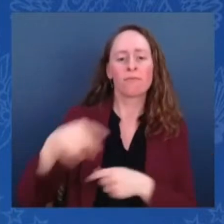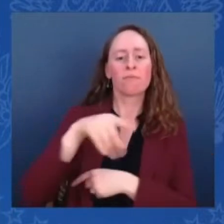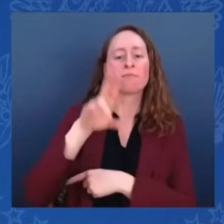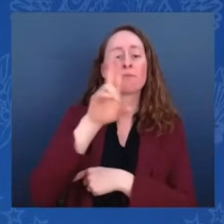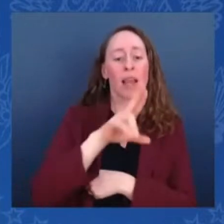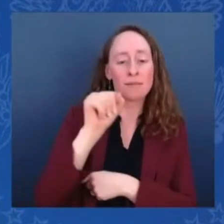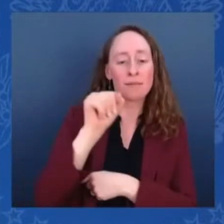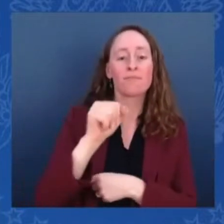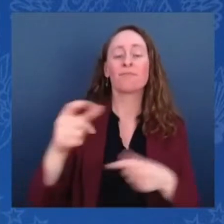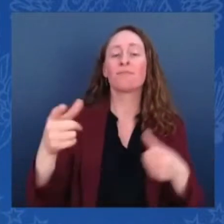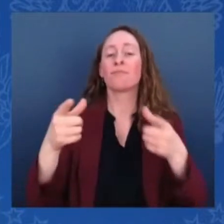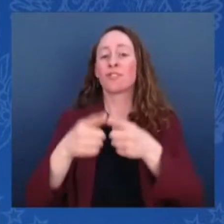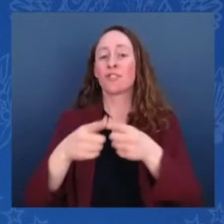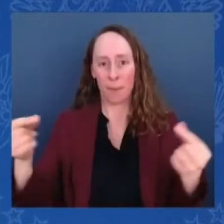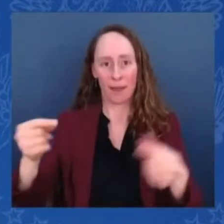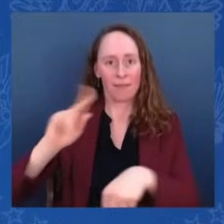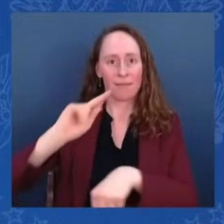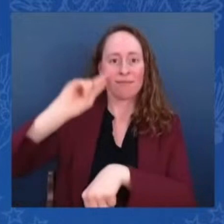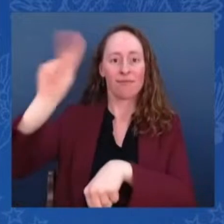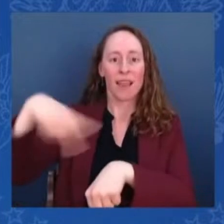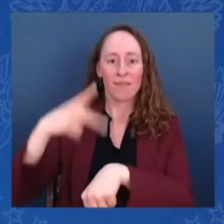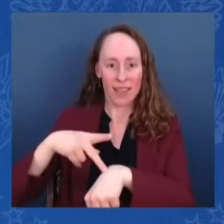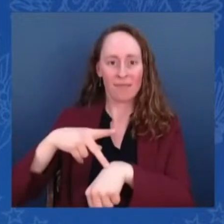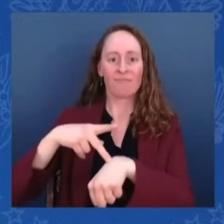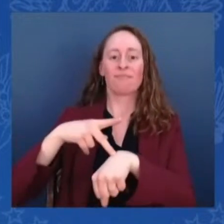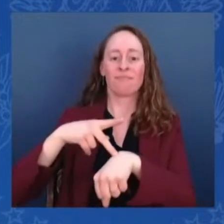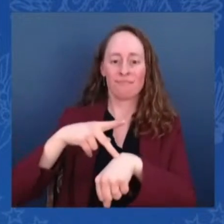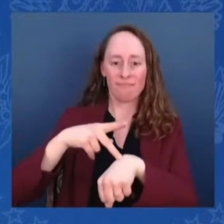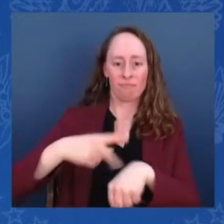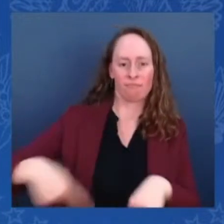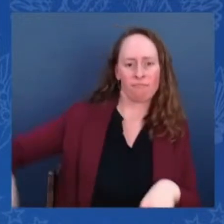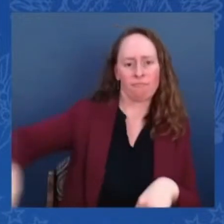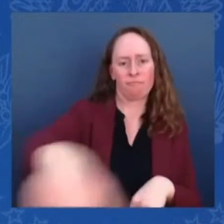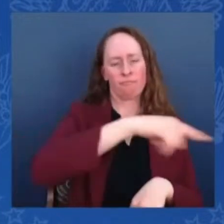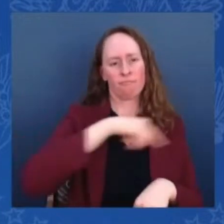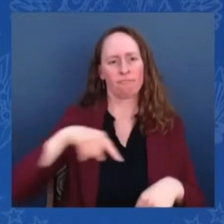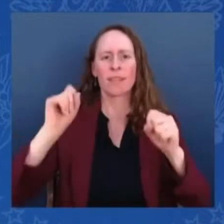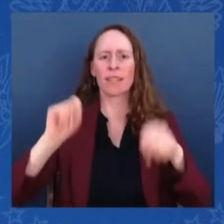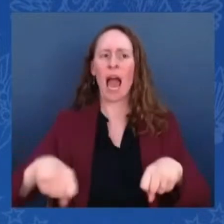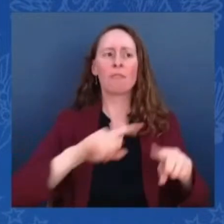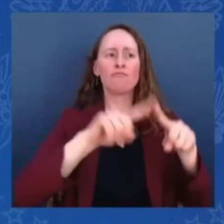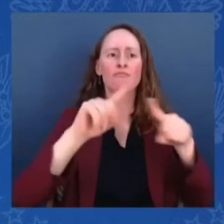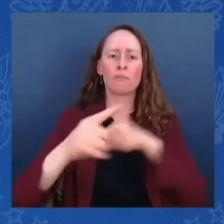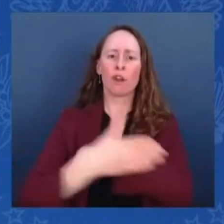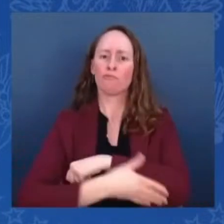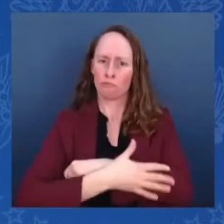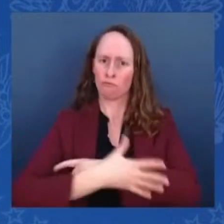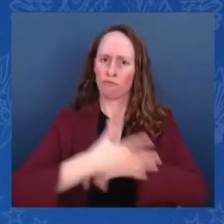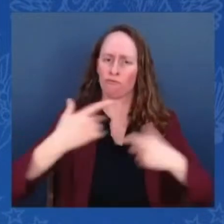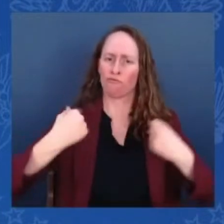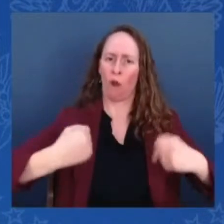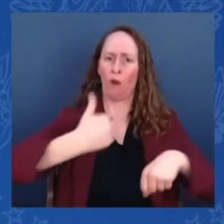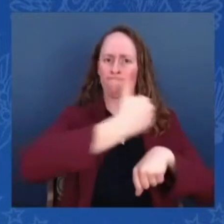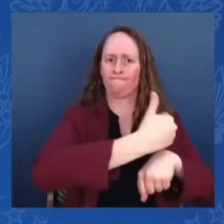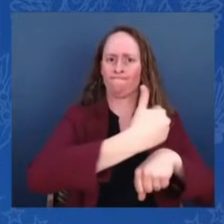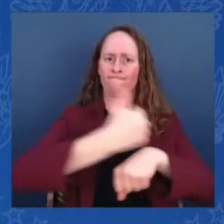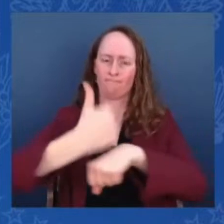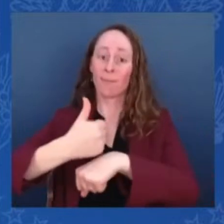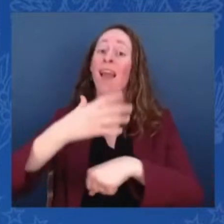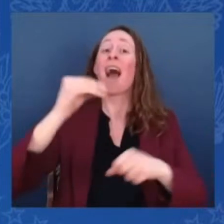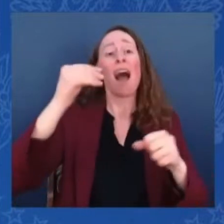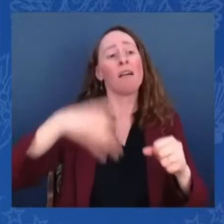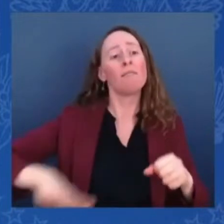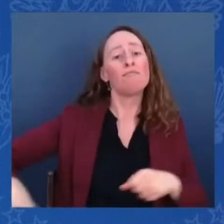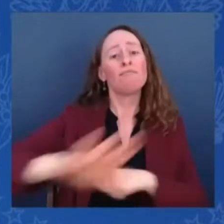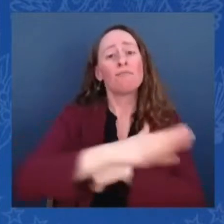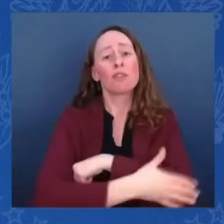drawing closer our Pacific allies to defend our shared security and prosperity. We brokered a defense pact known